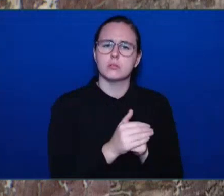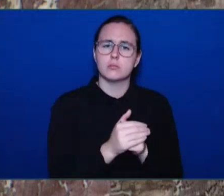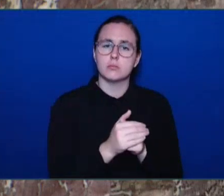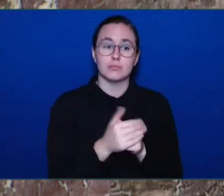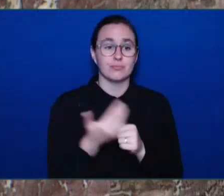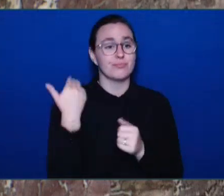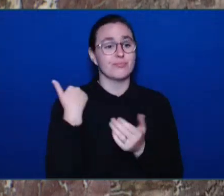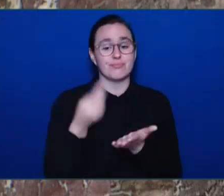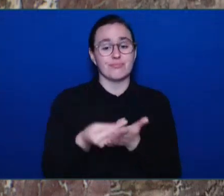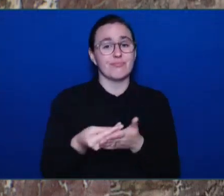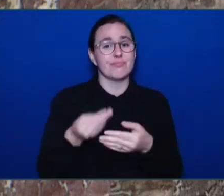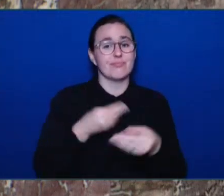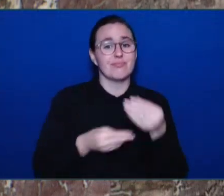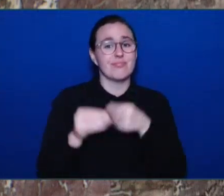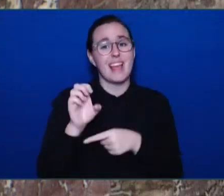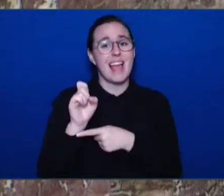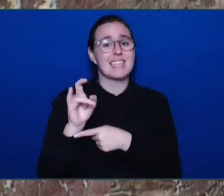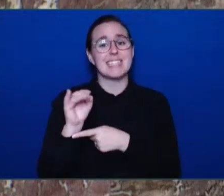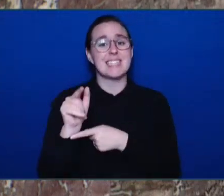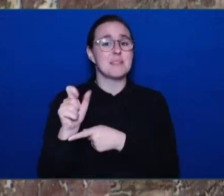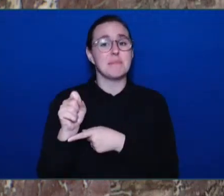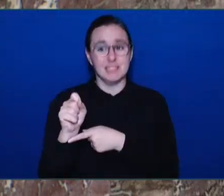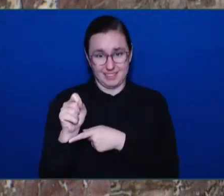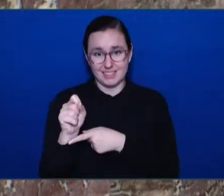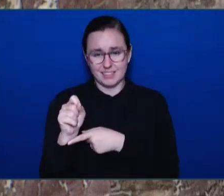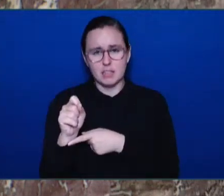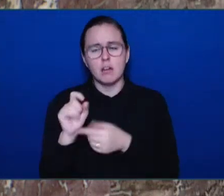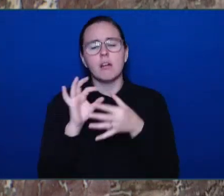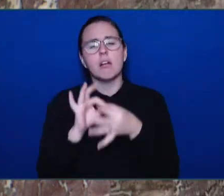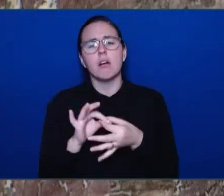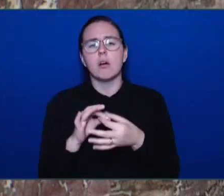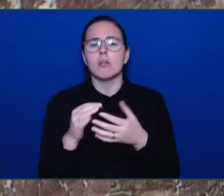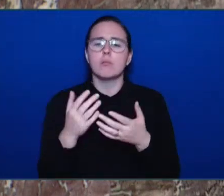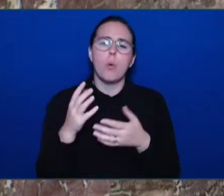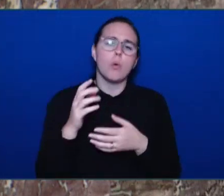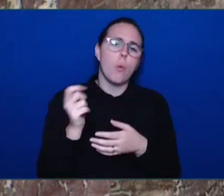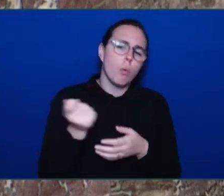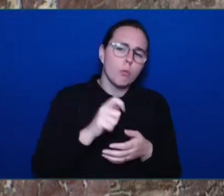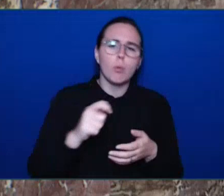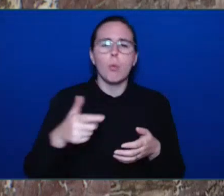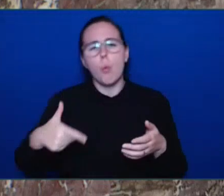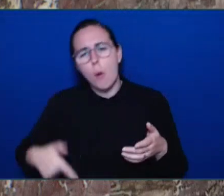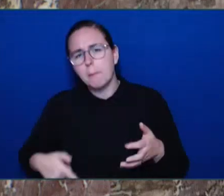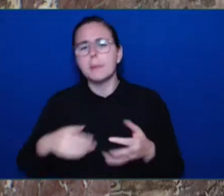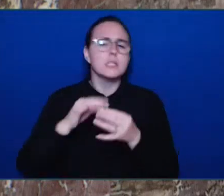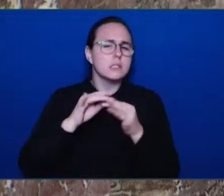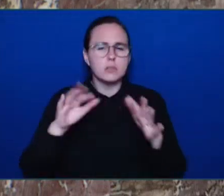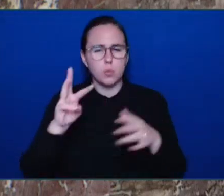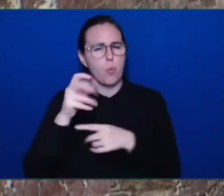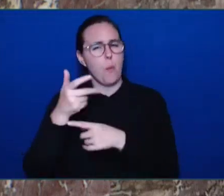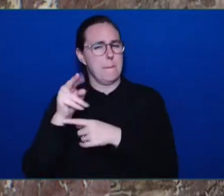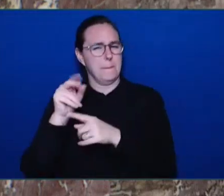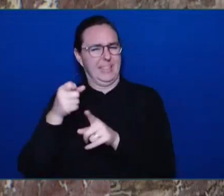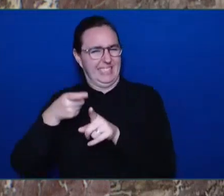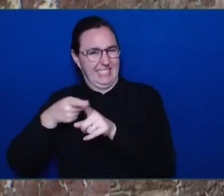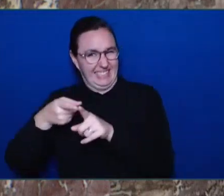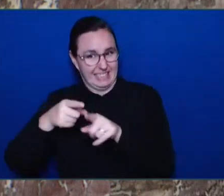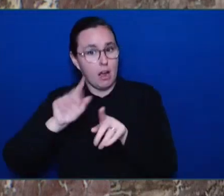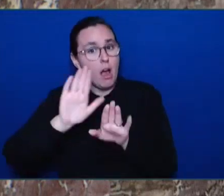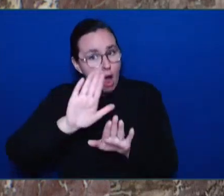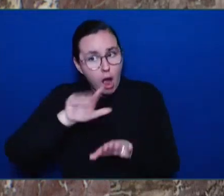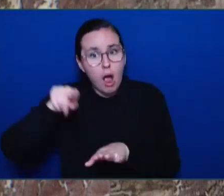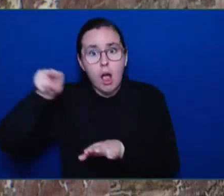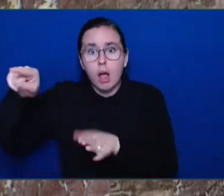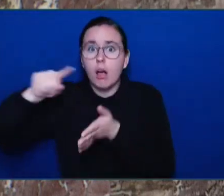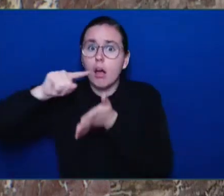the Independent Investigations Office has every ability to investigate, which they would. At the same time, I have also outlined that